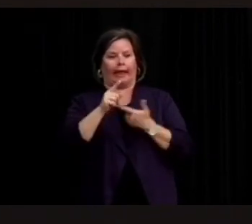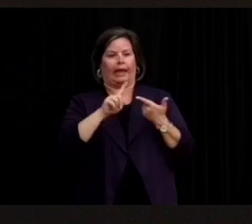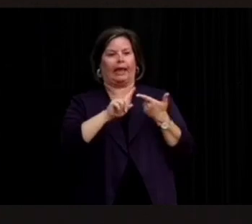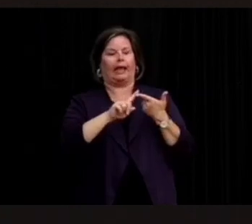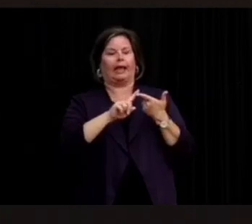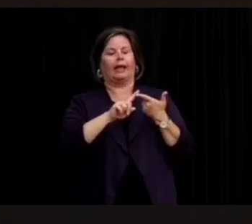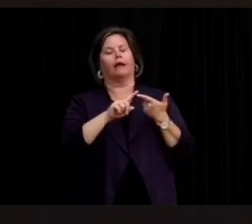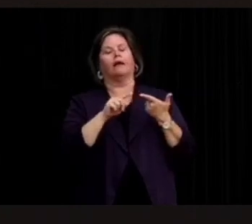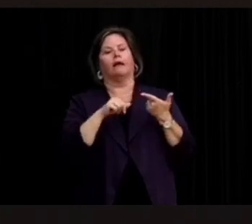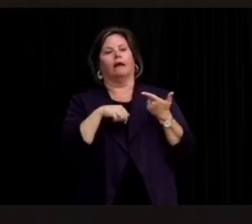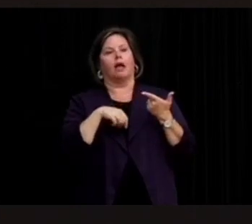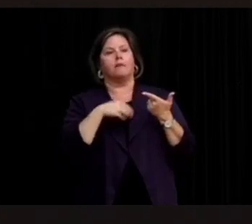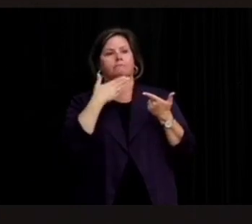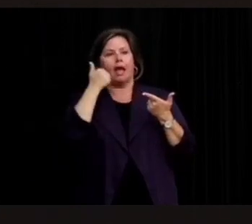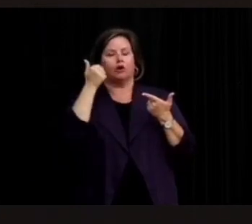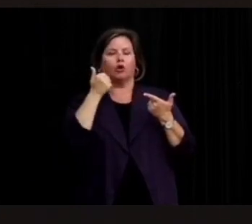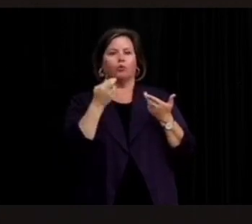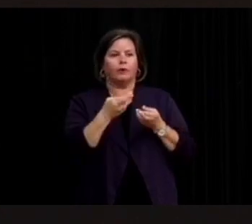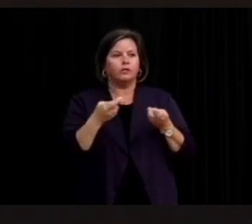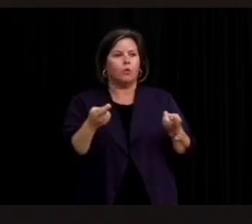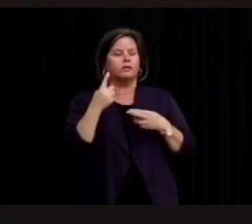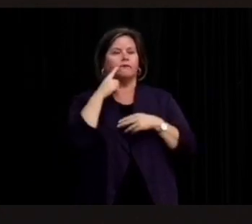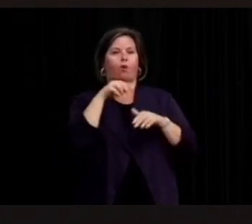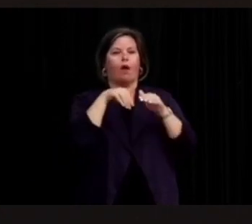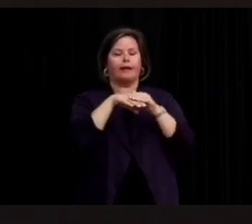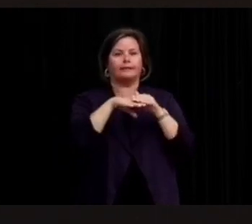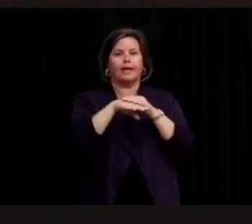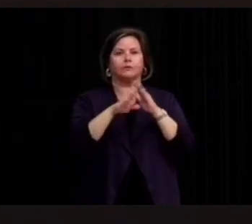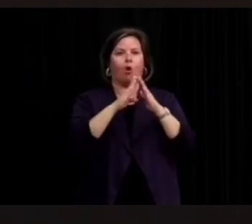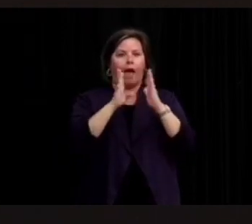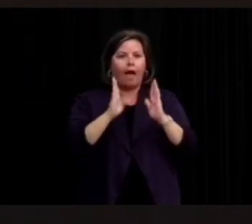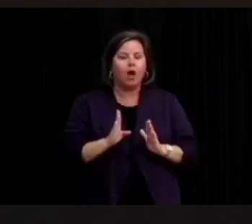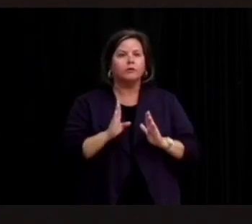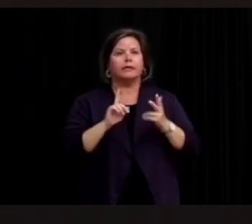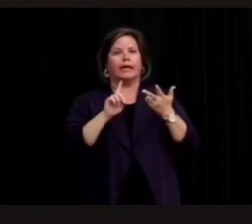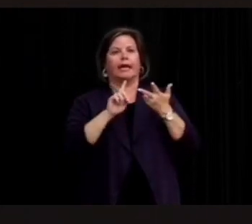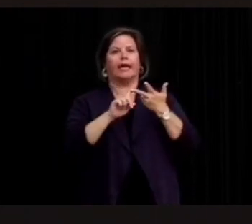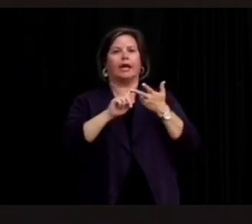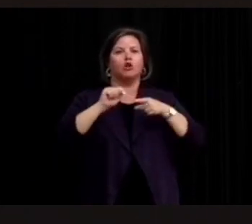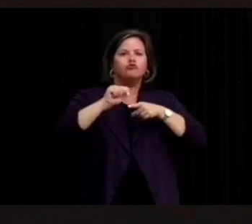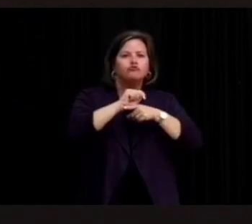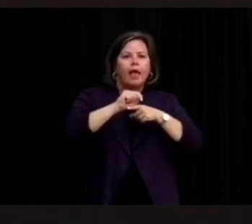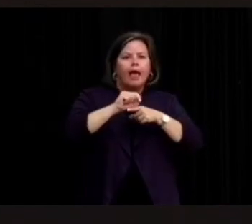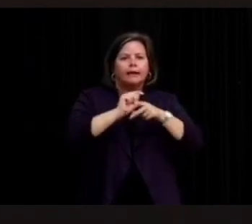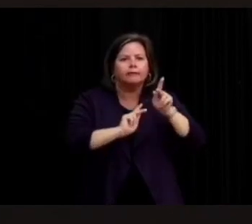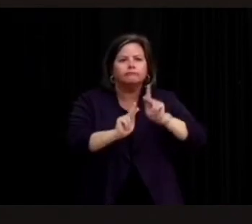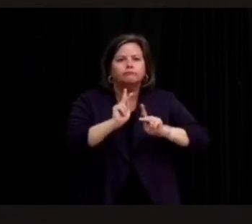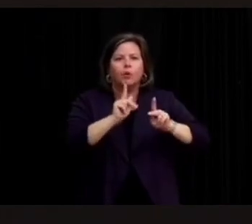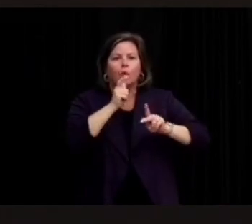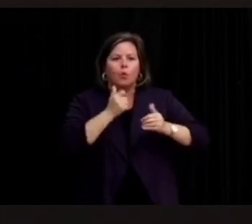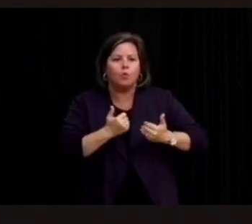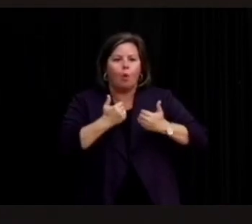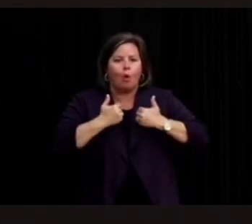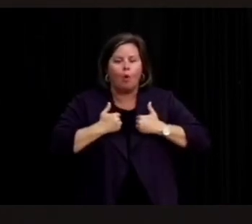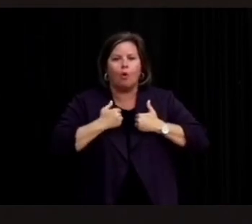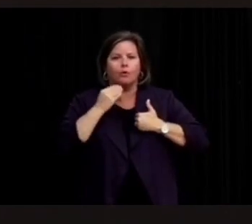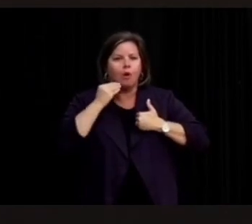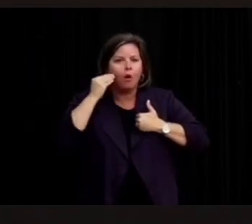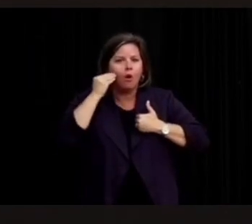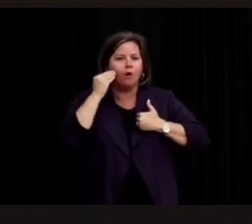for determining accessible housing, and some training, again, training programs for property managers and owners in general.